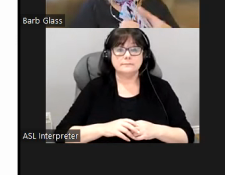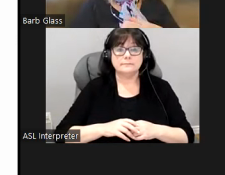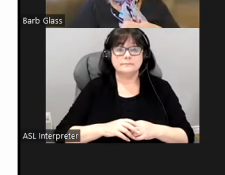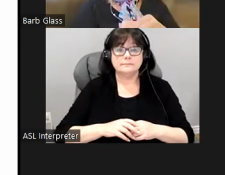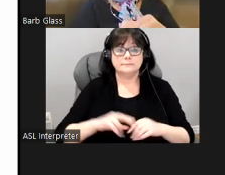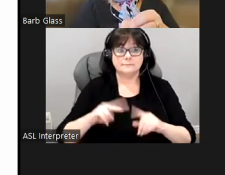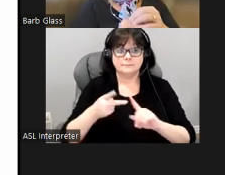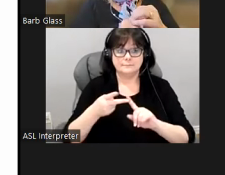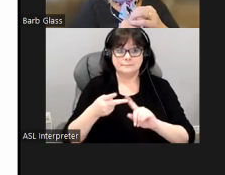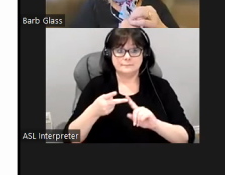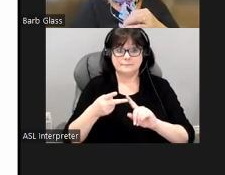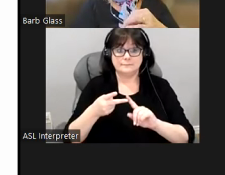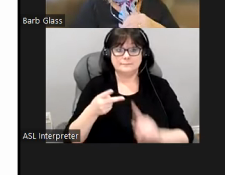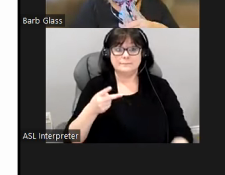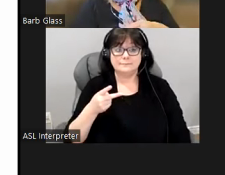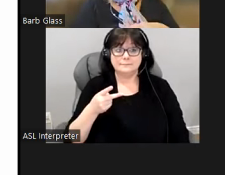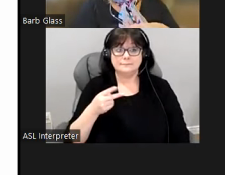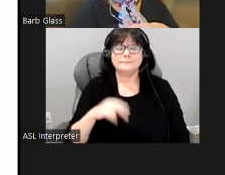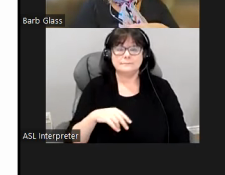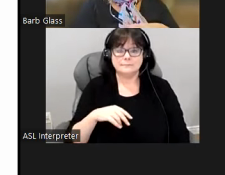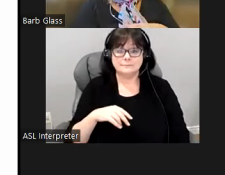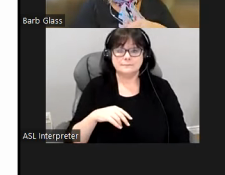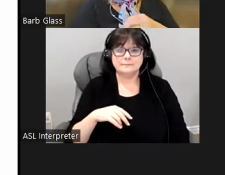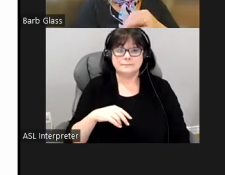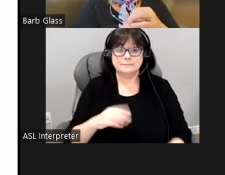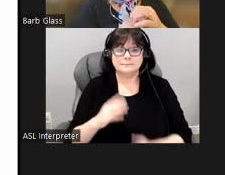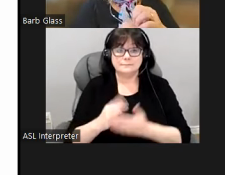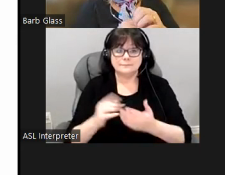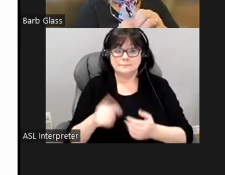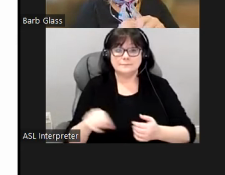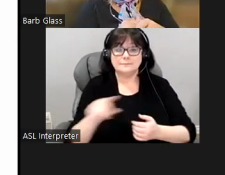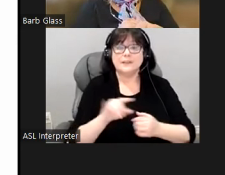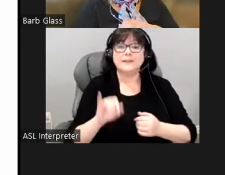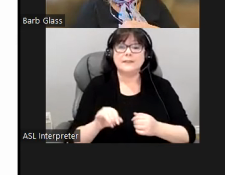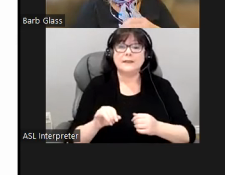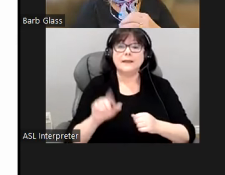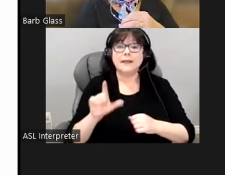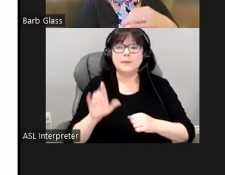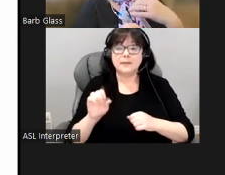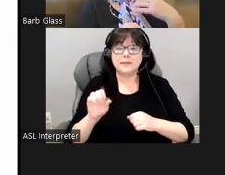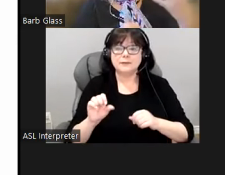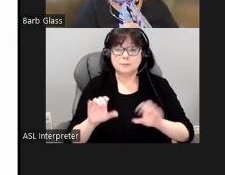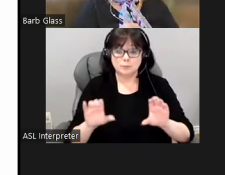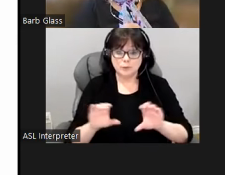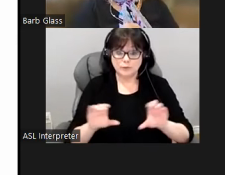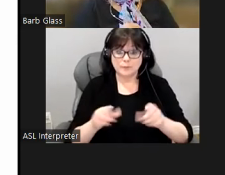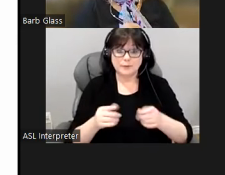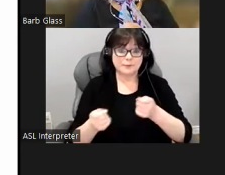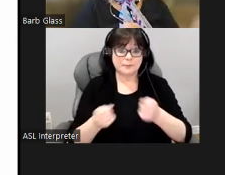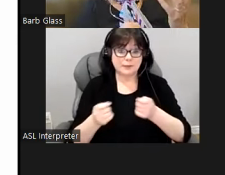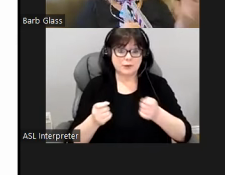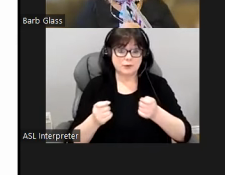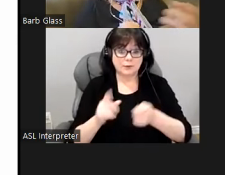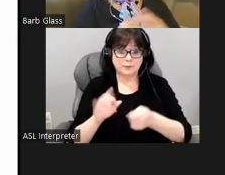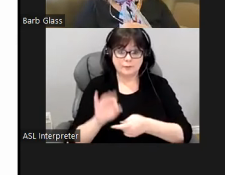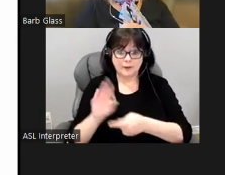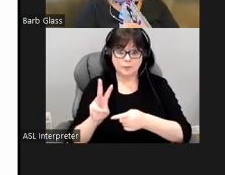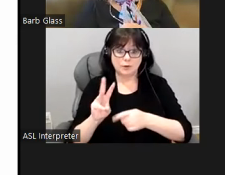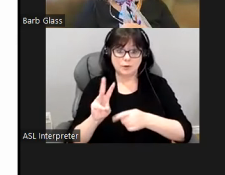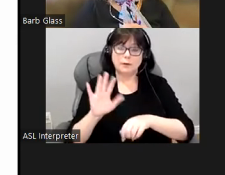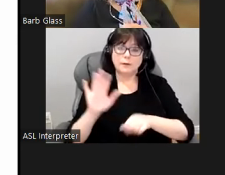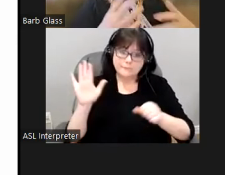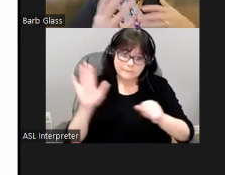we see this, is the full implementation of the LBS performance management framework. Some of you work with LBS performance